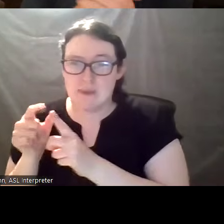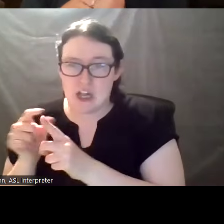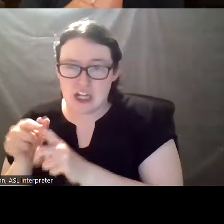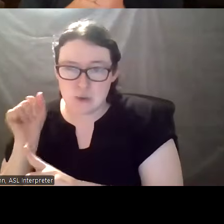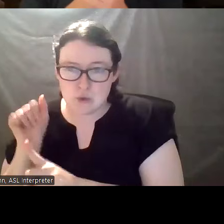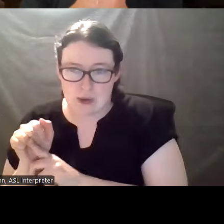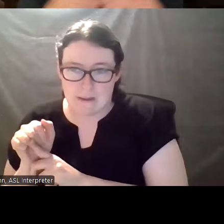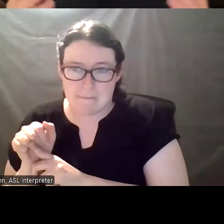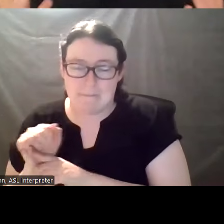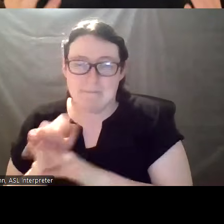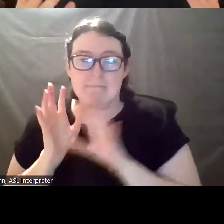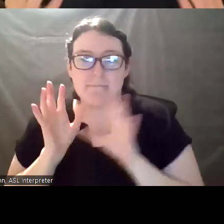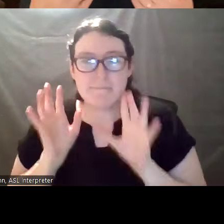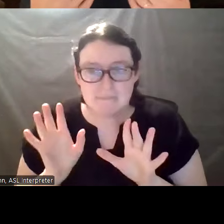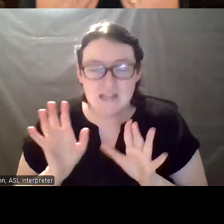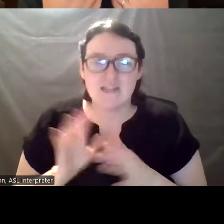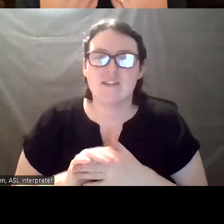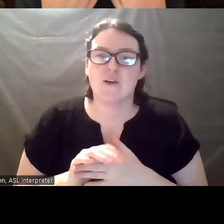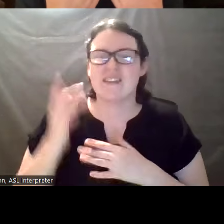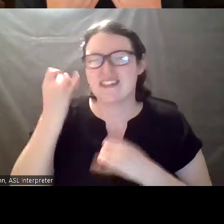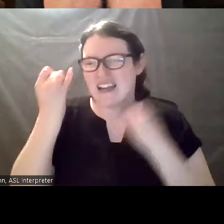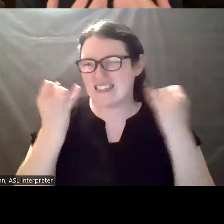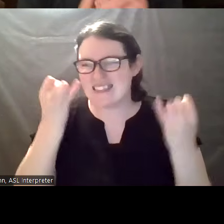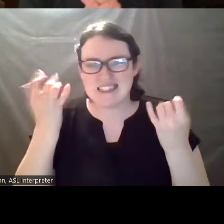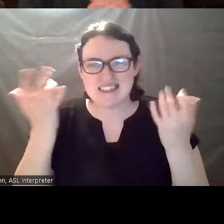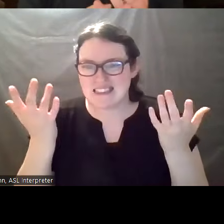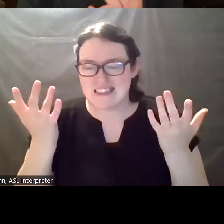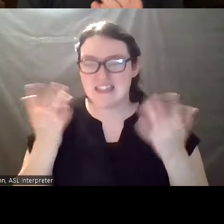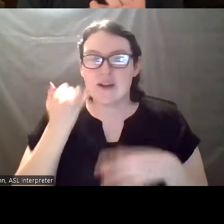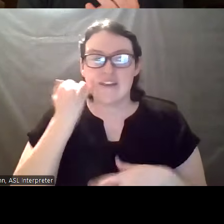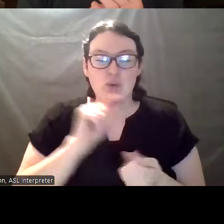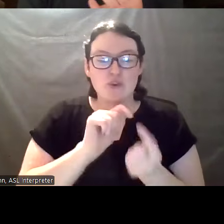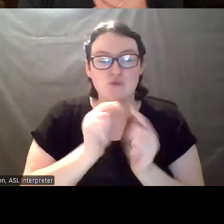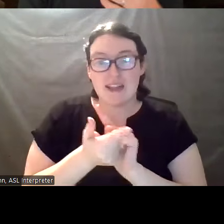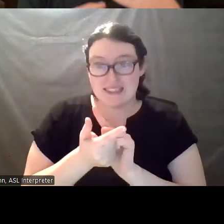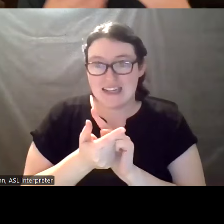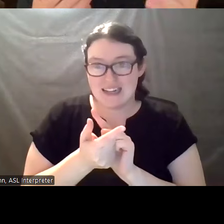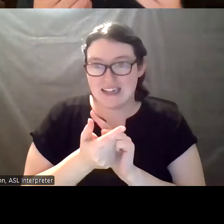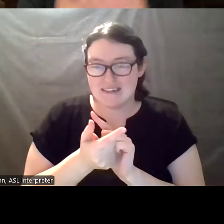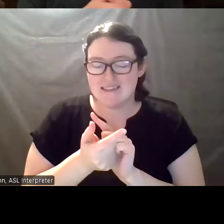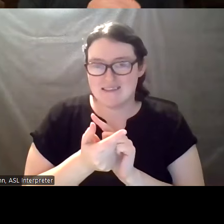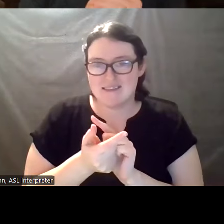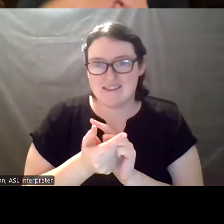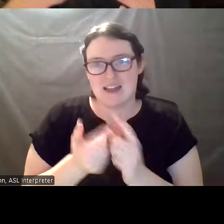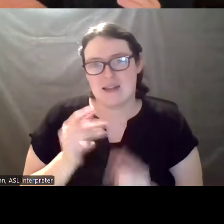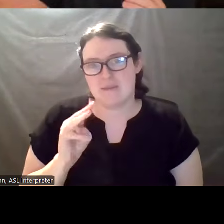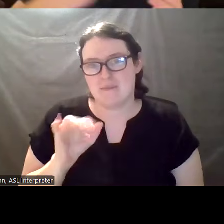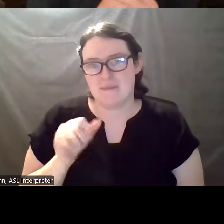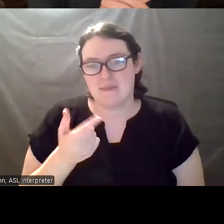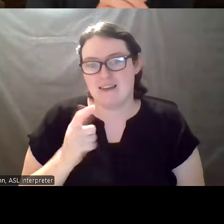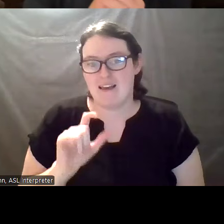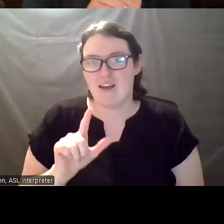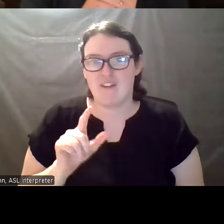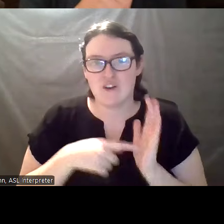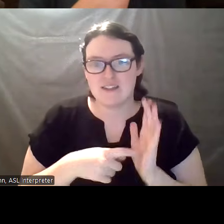here. And that is basically the idea that when translating this text, it's been Miguel Seville, for example, is the example